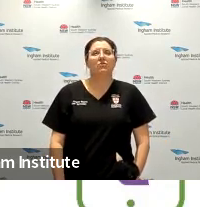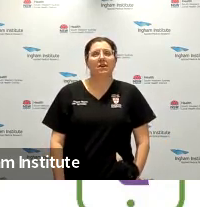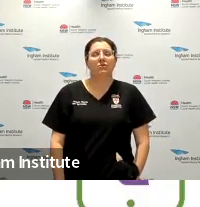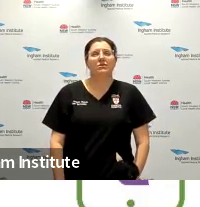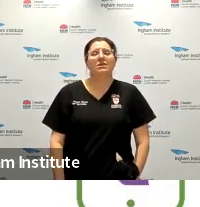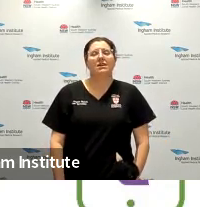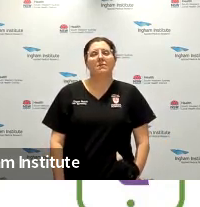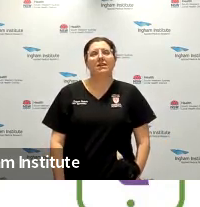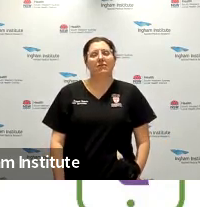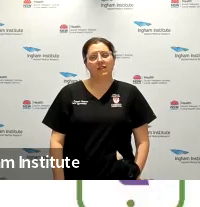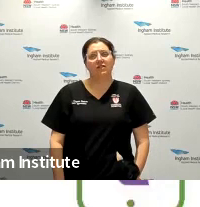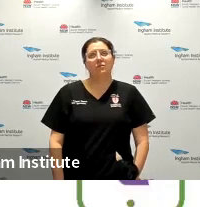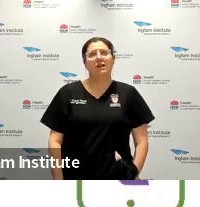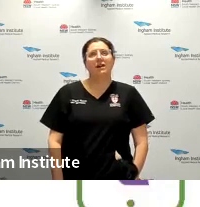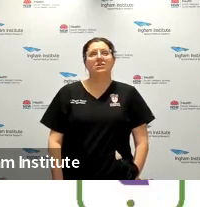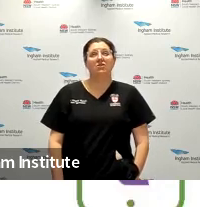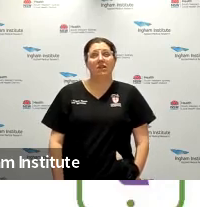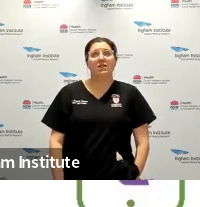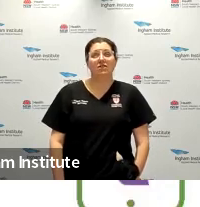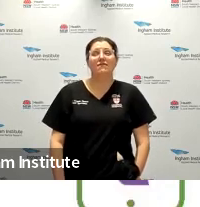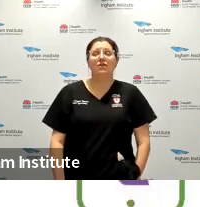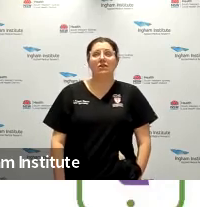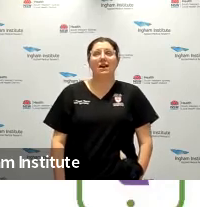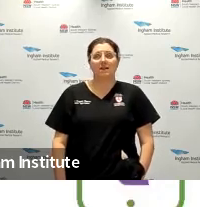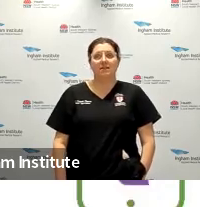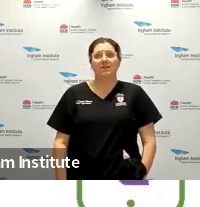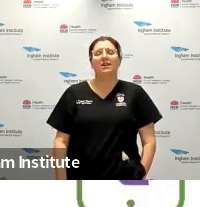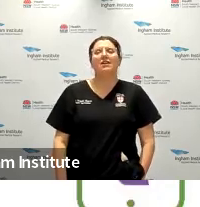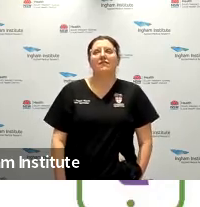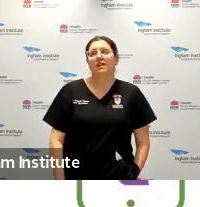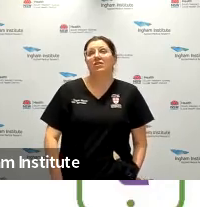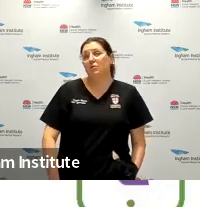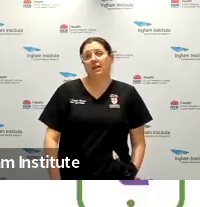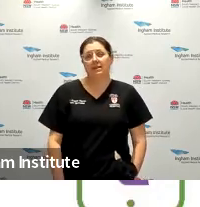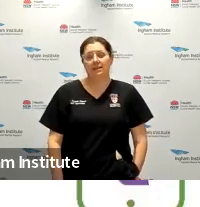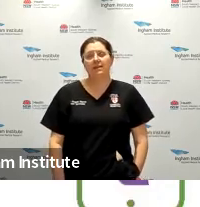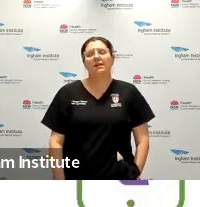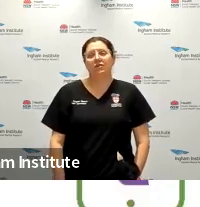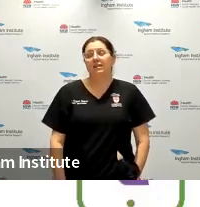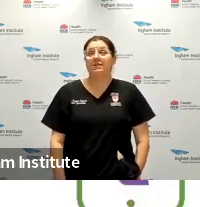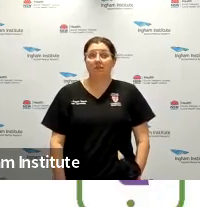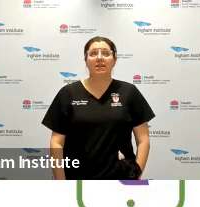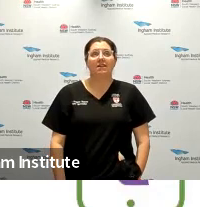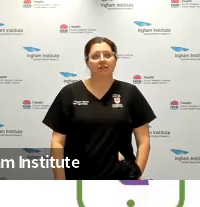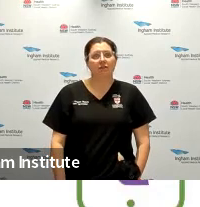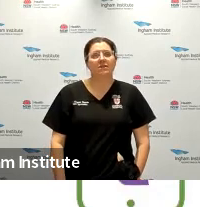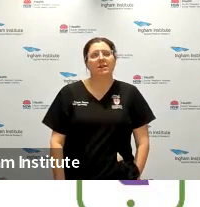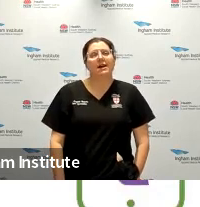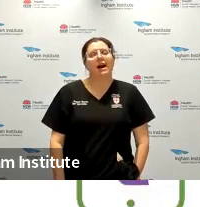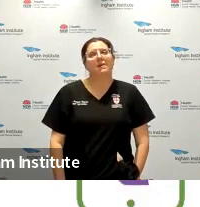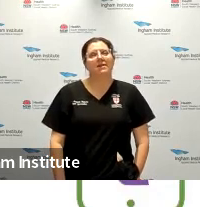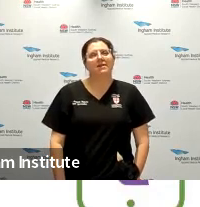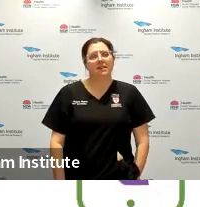their medical records in a meaningful fashion that would allow us to triage them for early access for their new pregnancy, not necessarily their